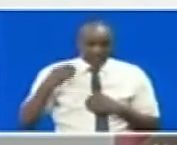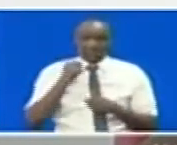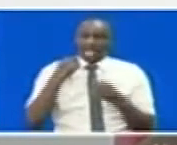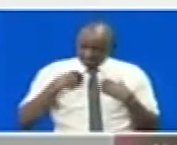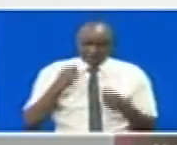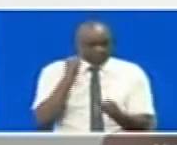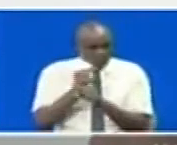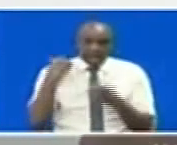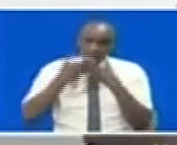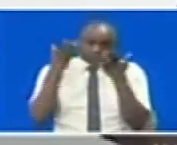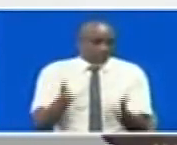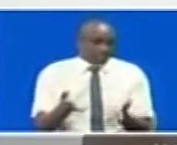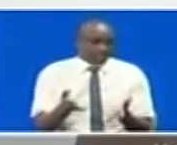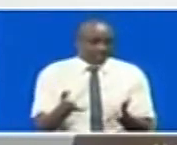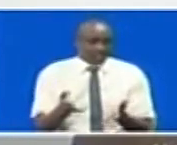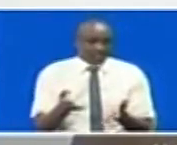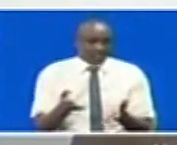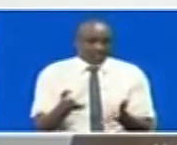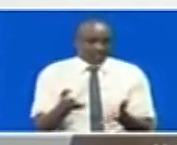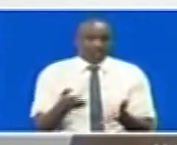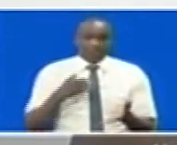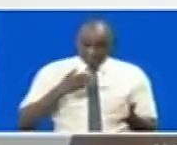so today.